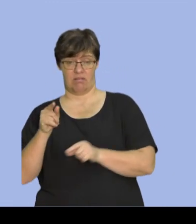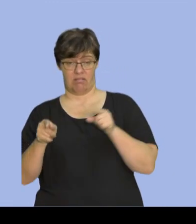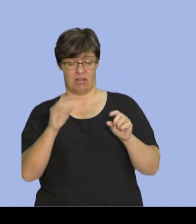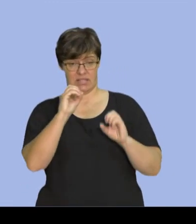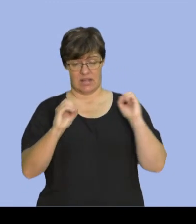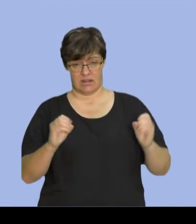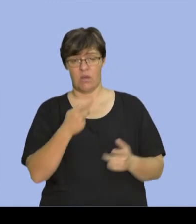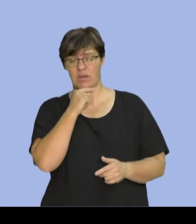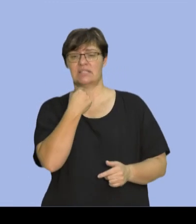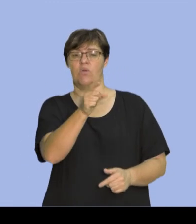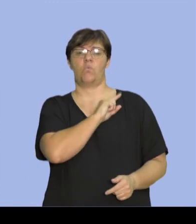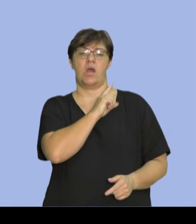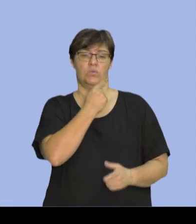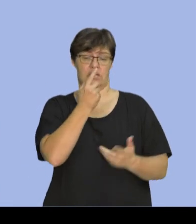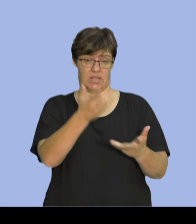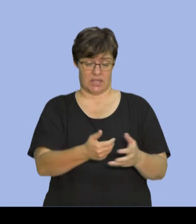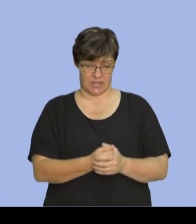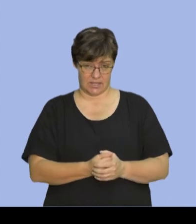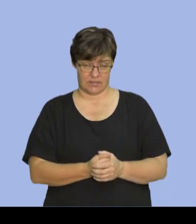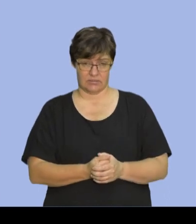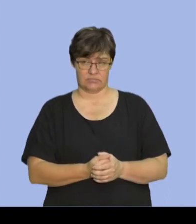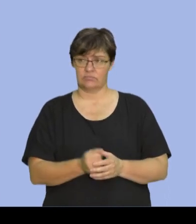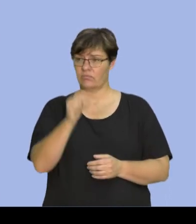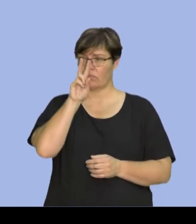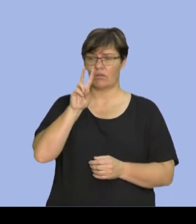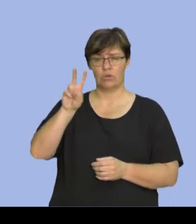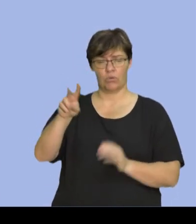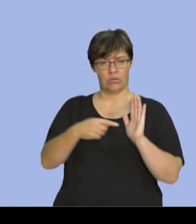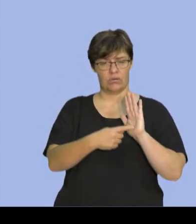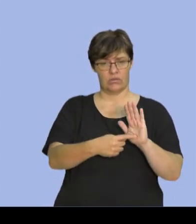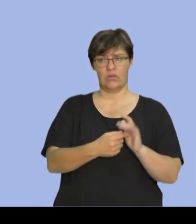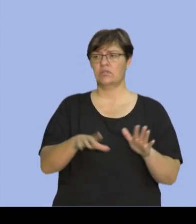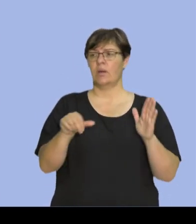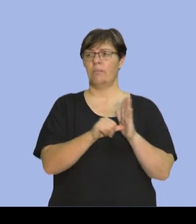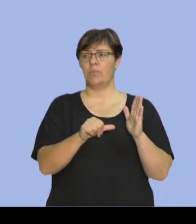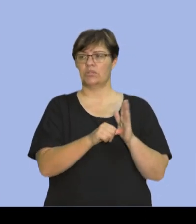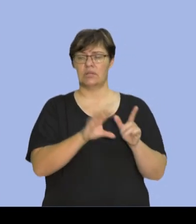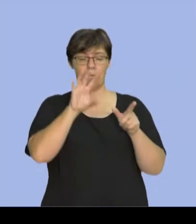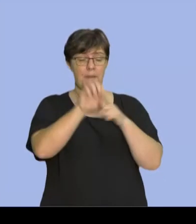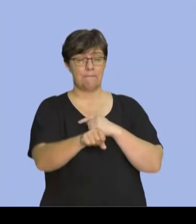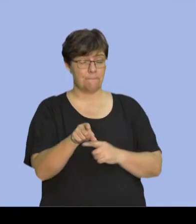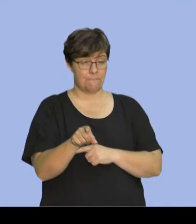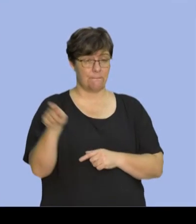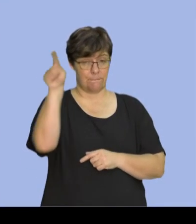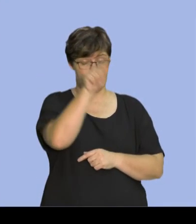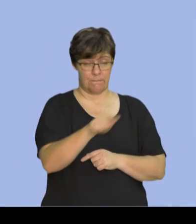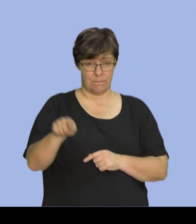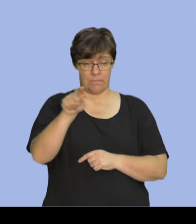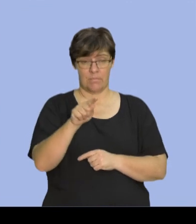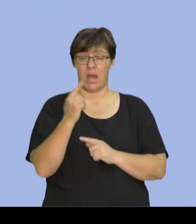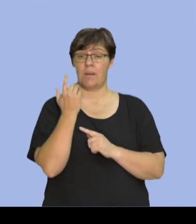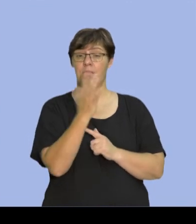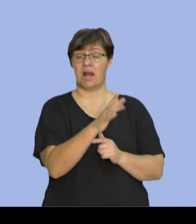got to give a reason for your answer. As we look at this illustration, it is important for us to recognize that in a plant